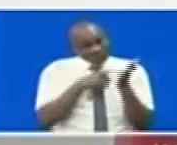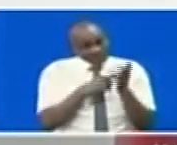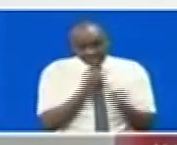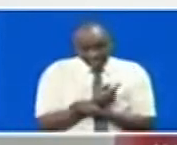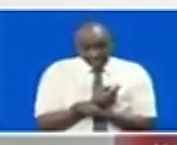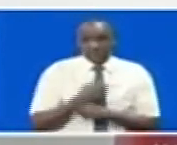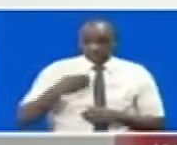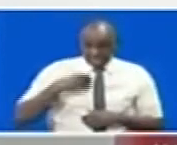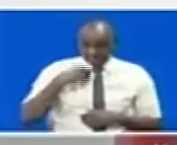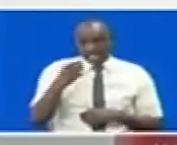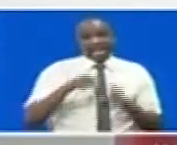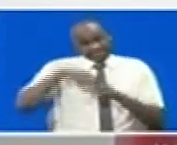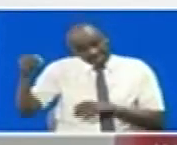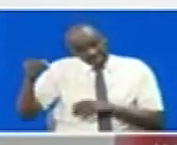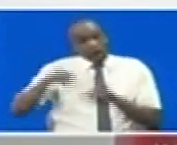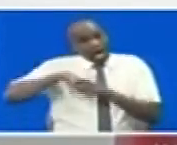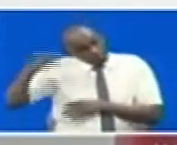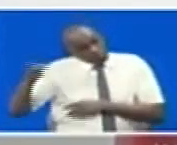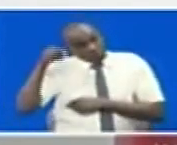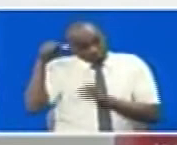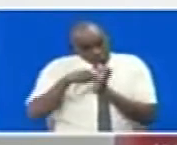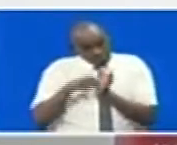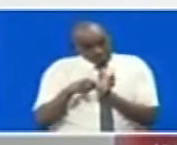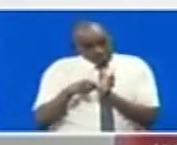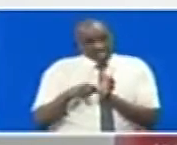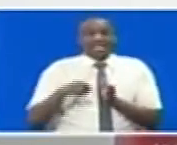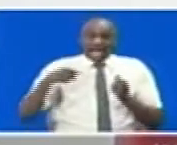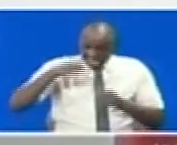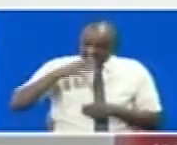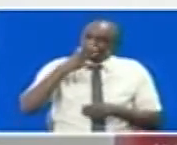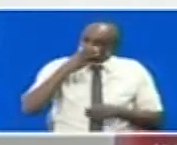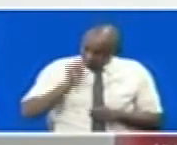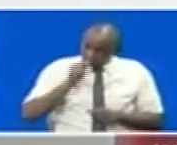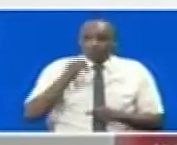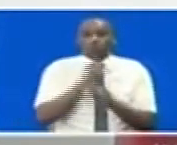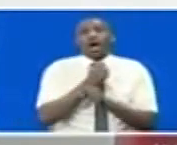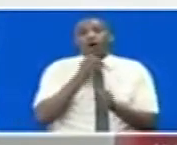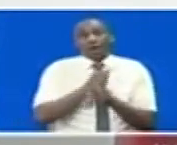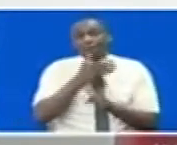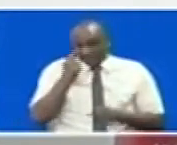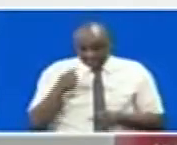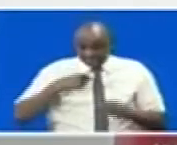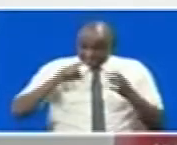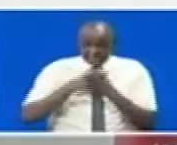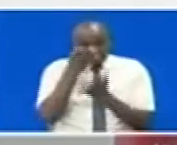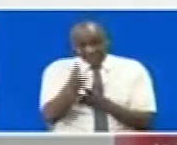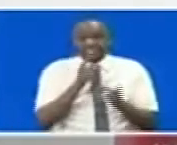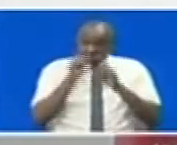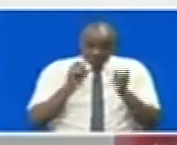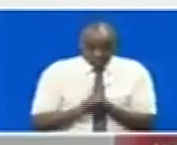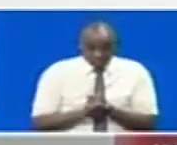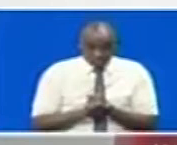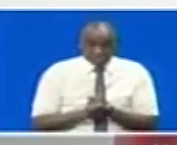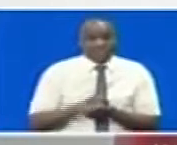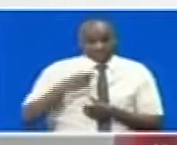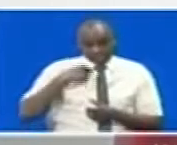it is external to it. We could have done better. I began this interview with